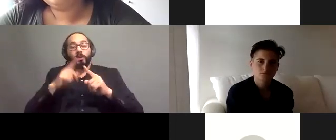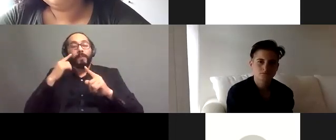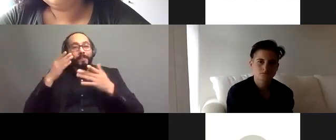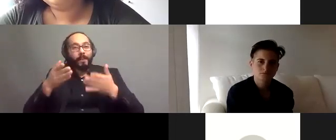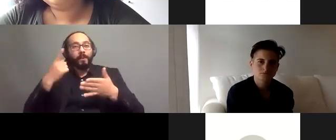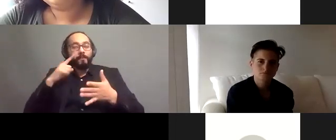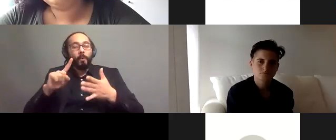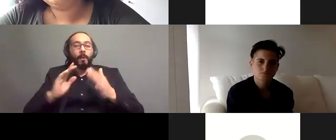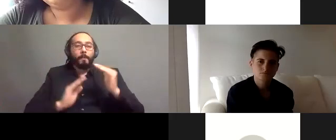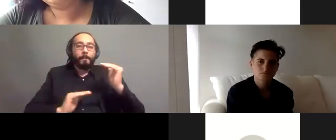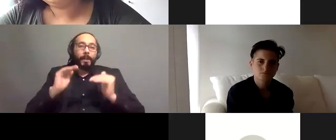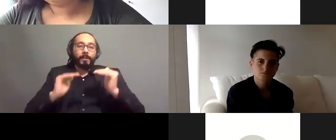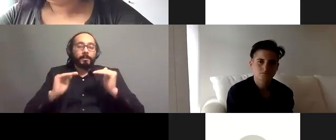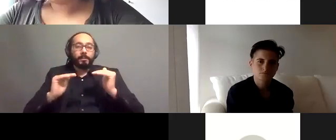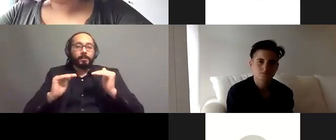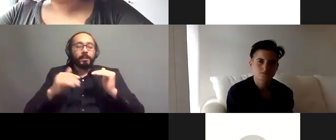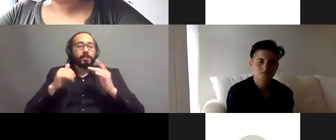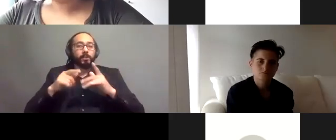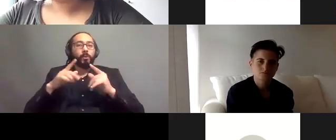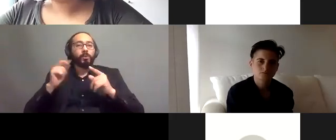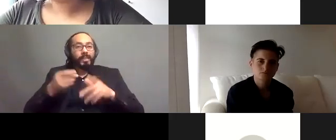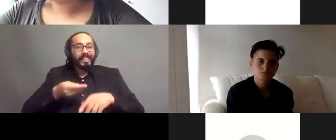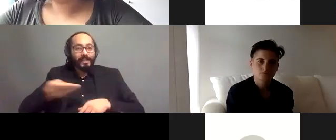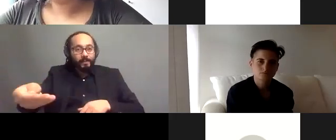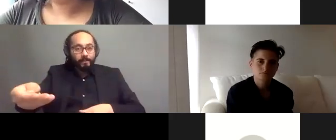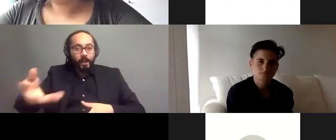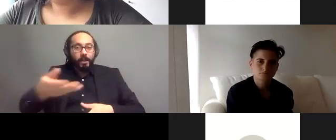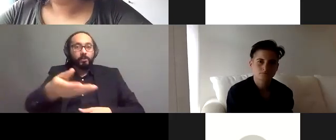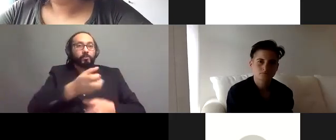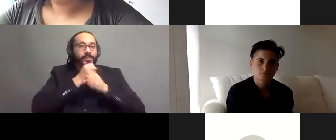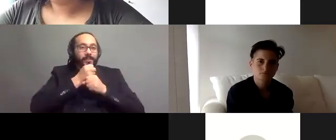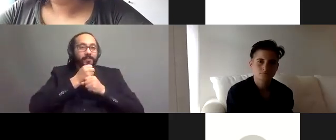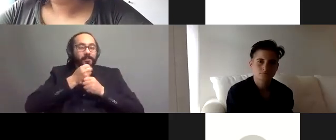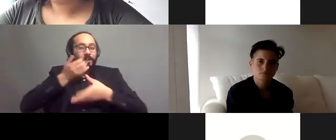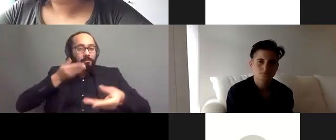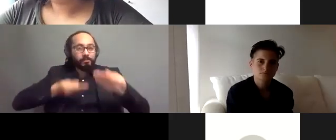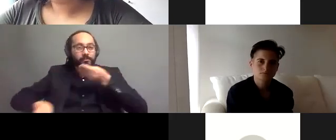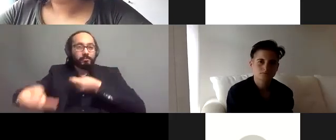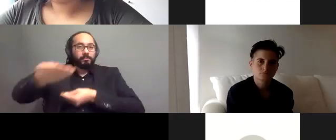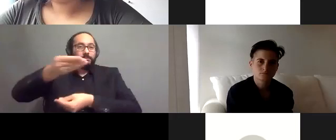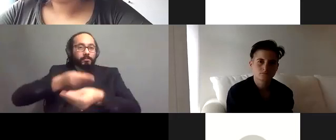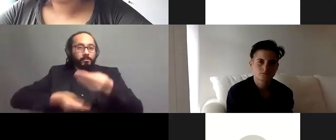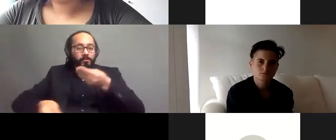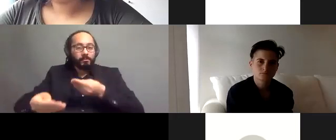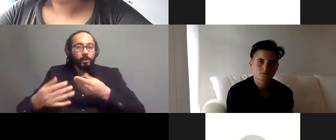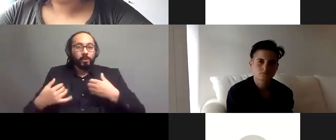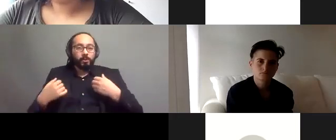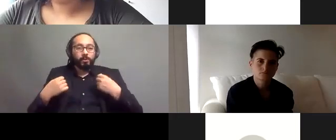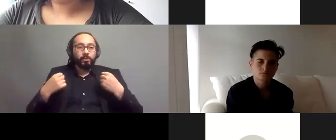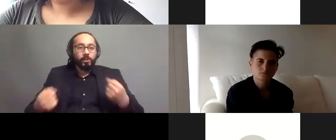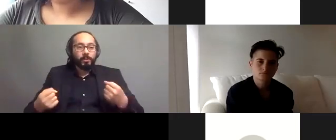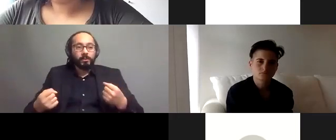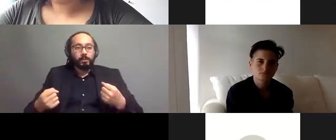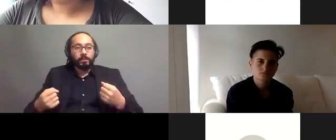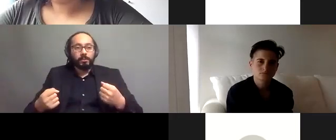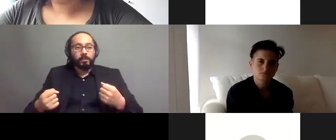It reminds us of reciprocity. It reminds us of our strength and resilience as a people, as a race.